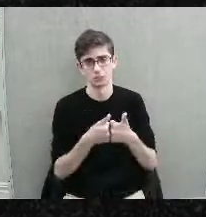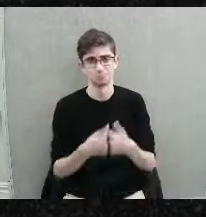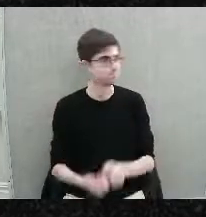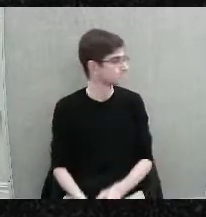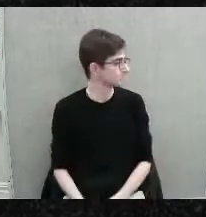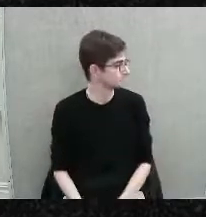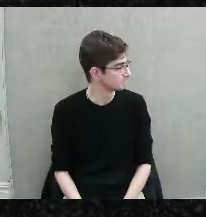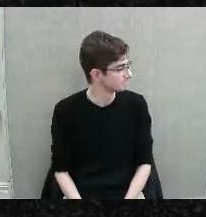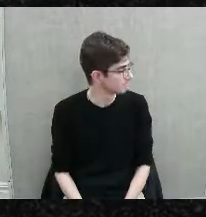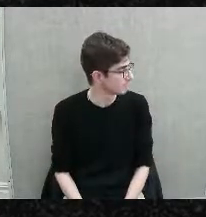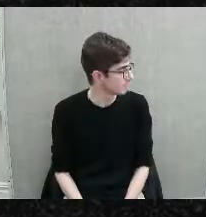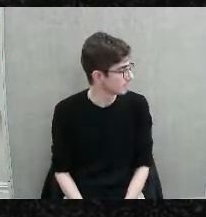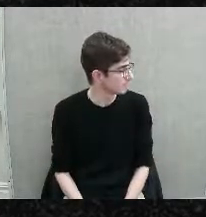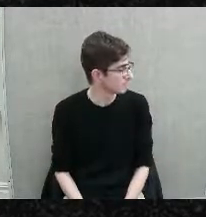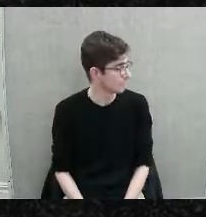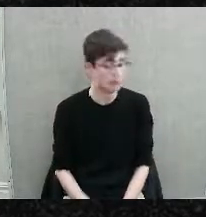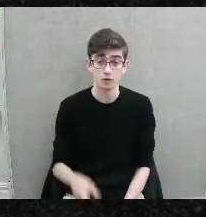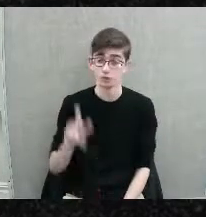Kerwin?